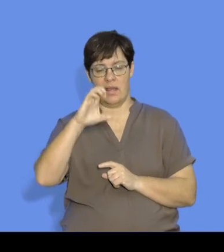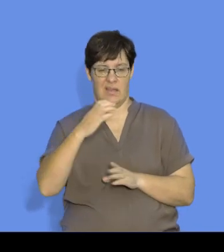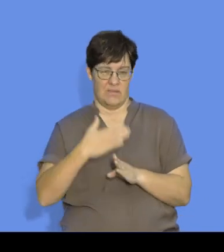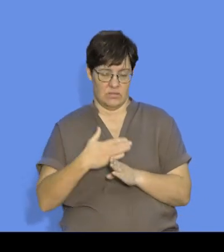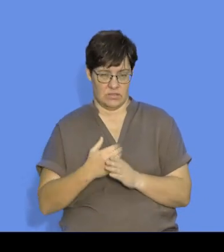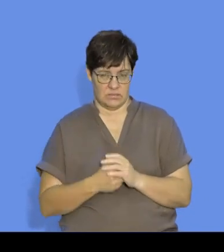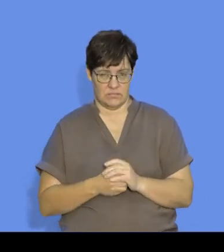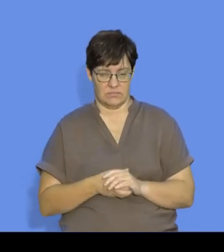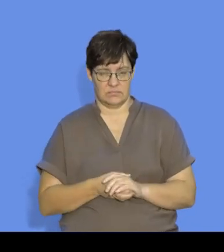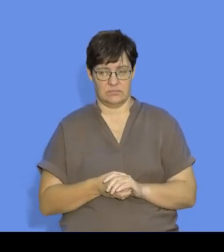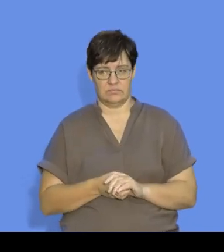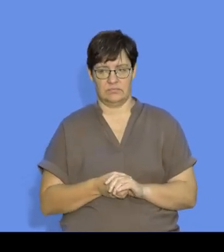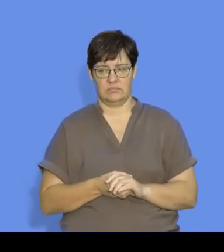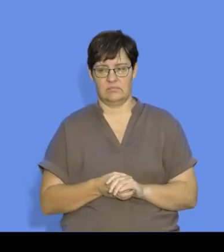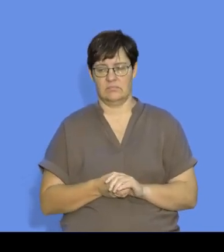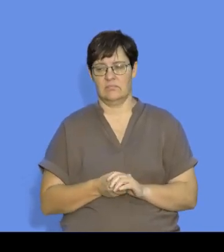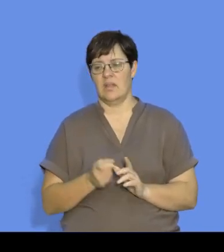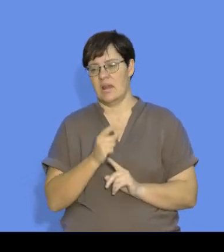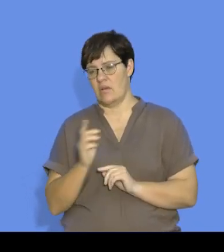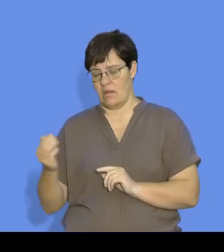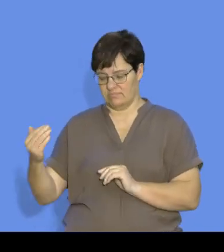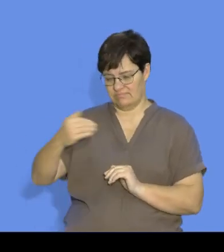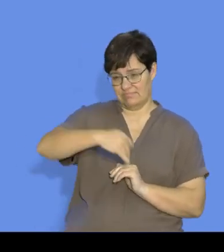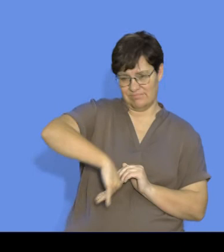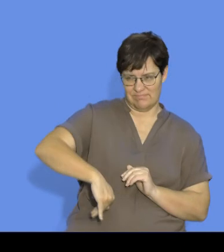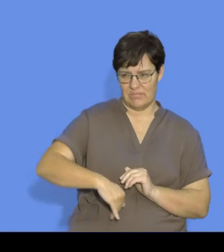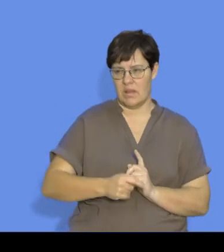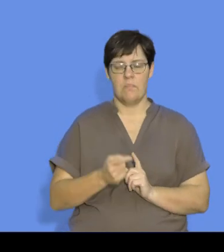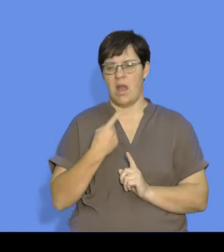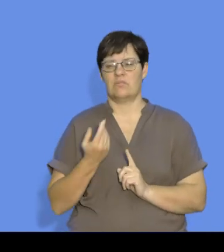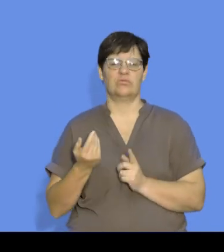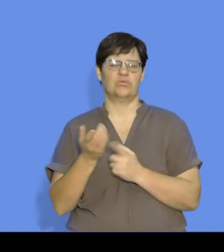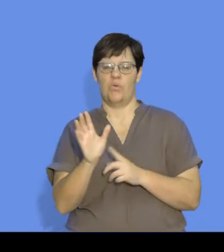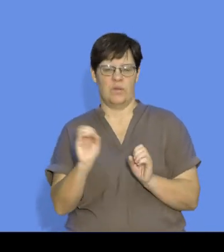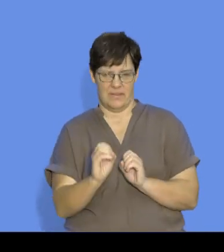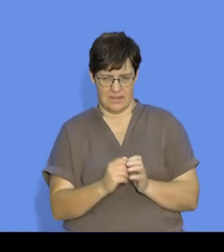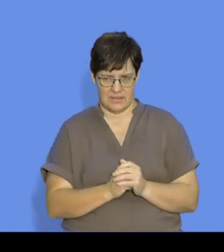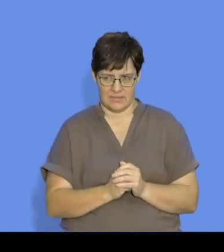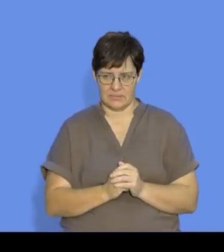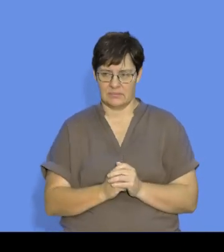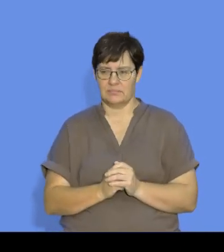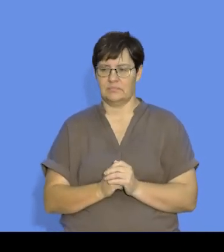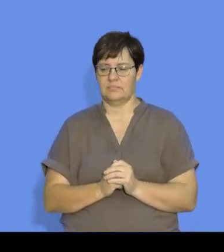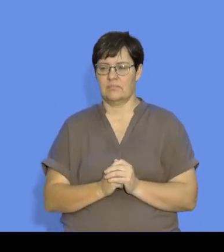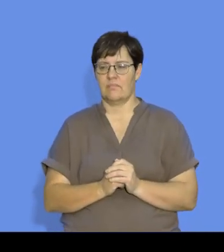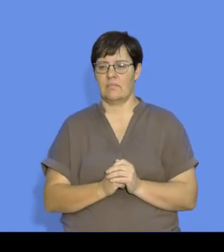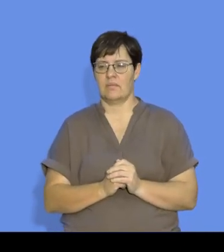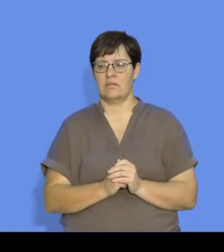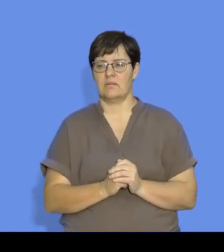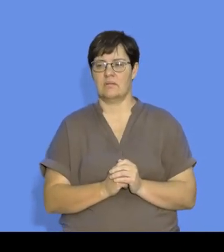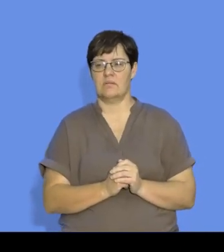The other arm we know is normally down there, although I did not really show it here.